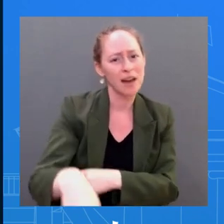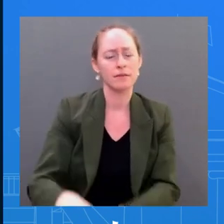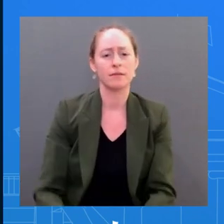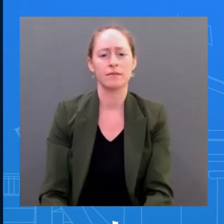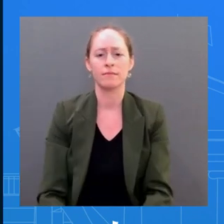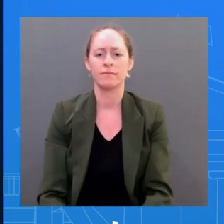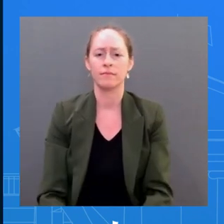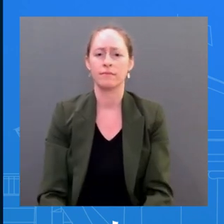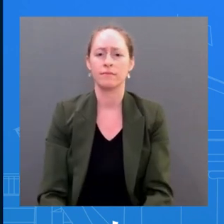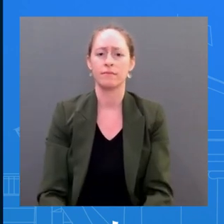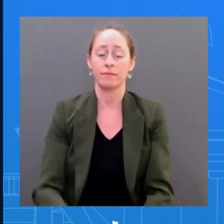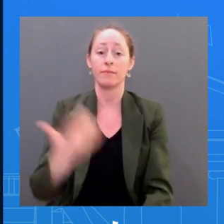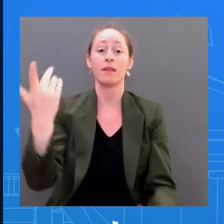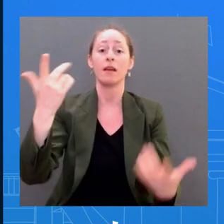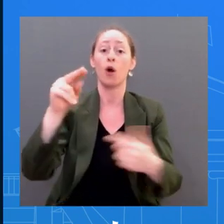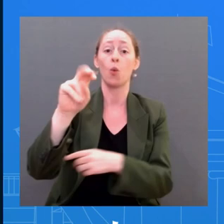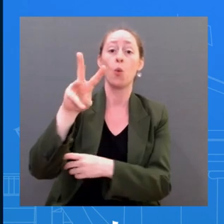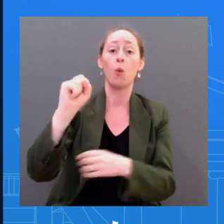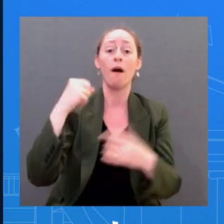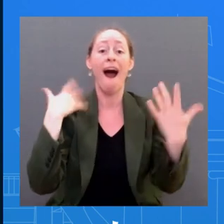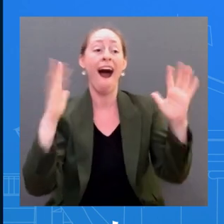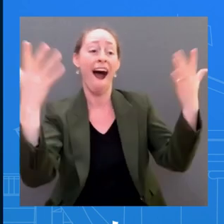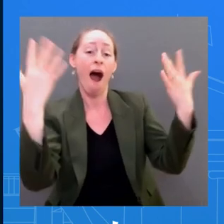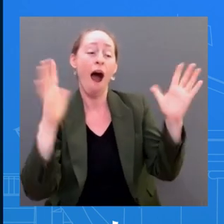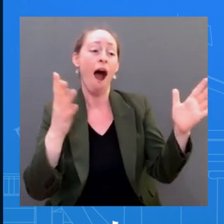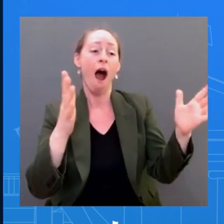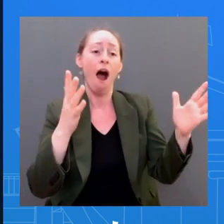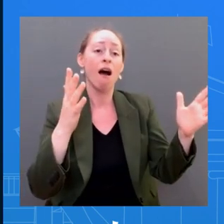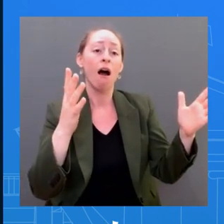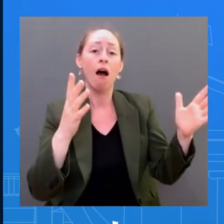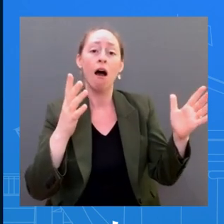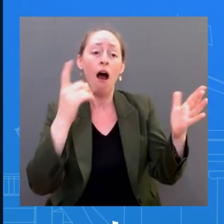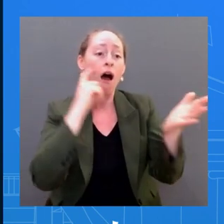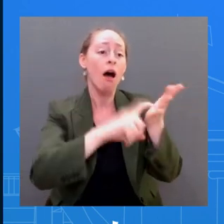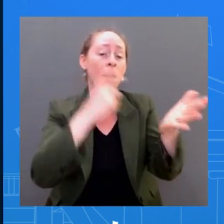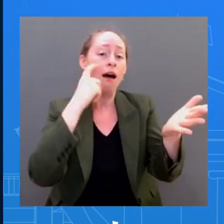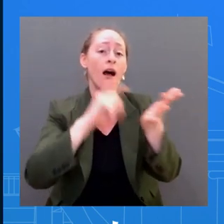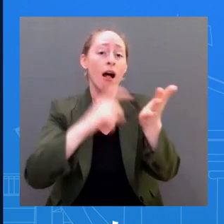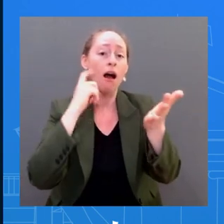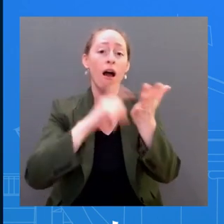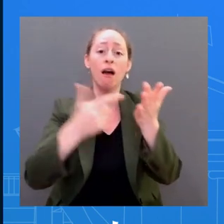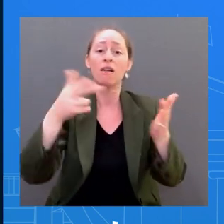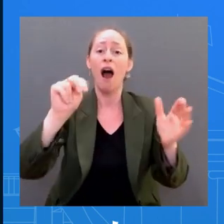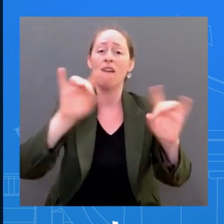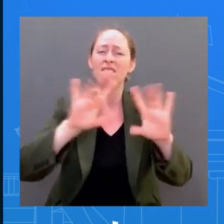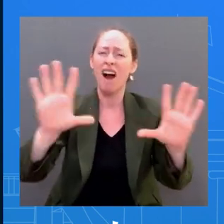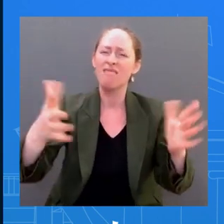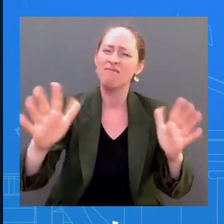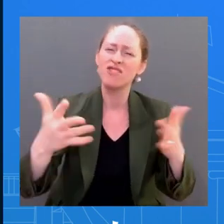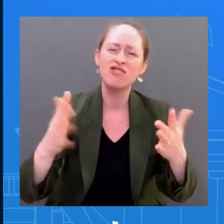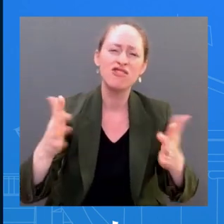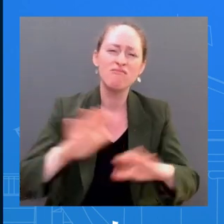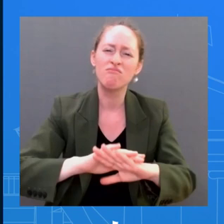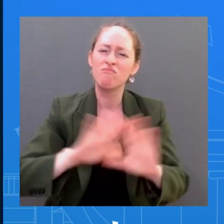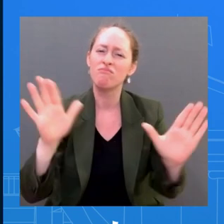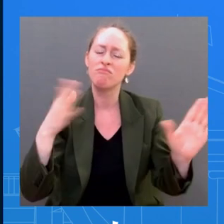We need to restore our family values. We need to restore our American values.